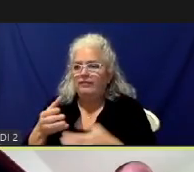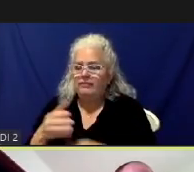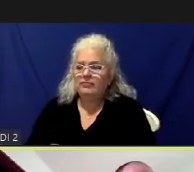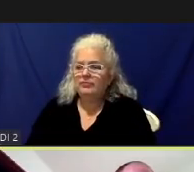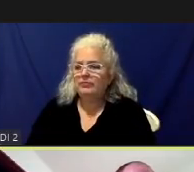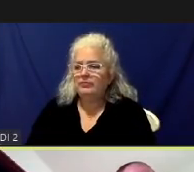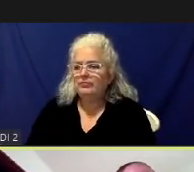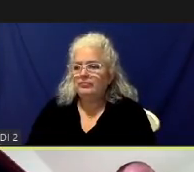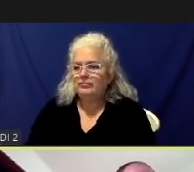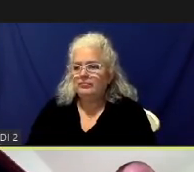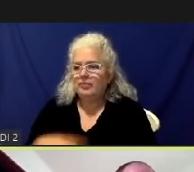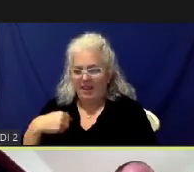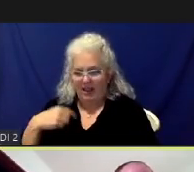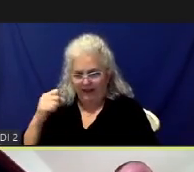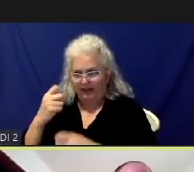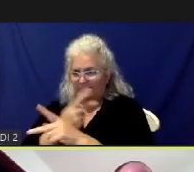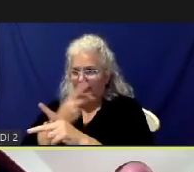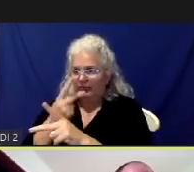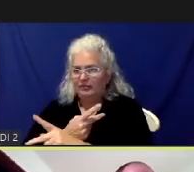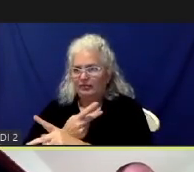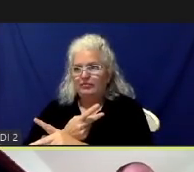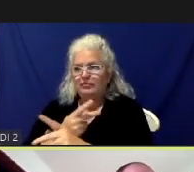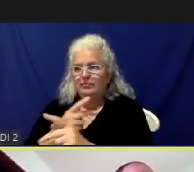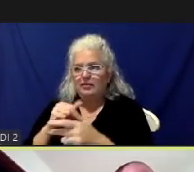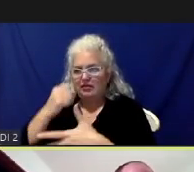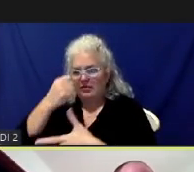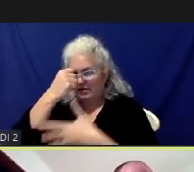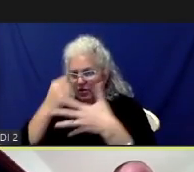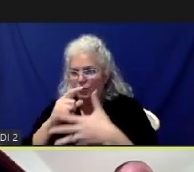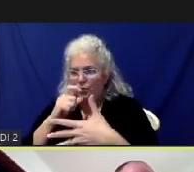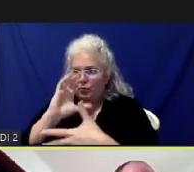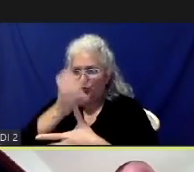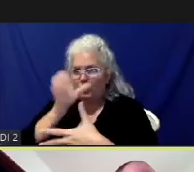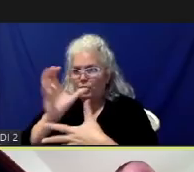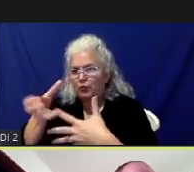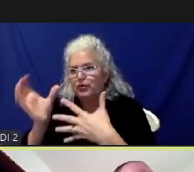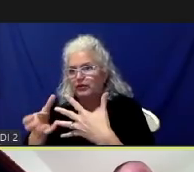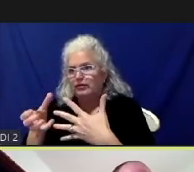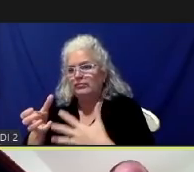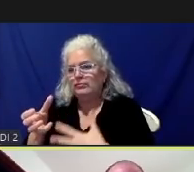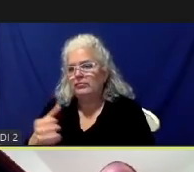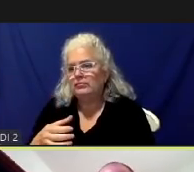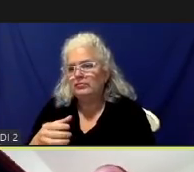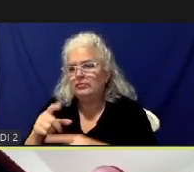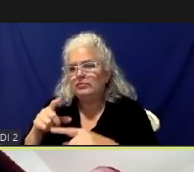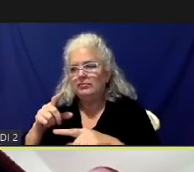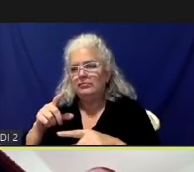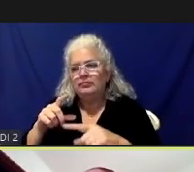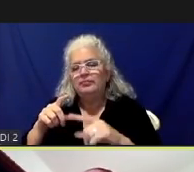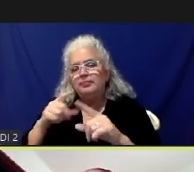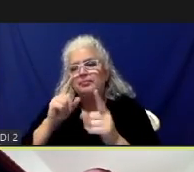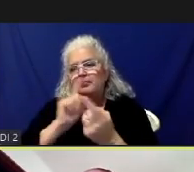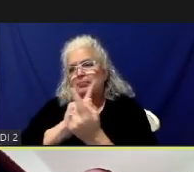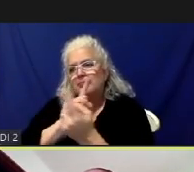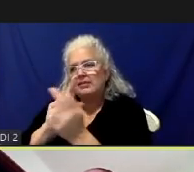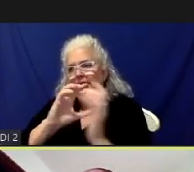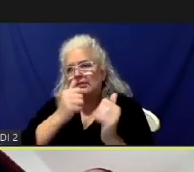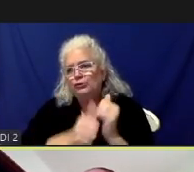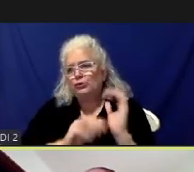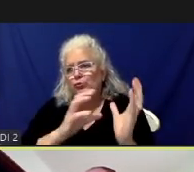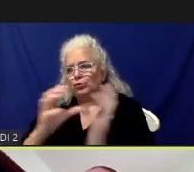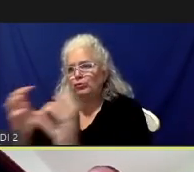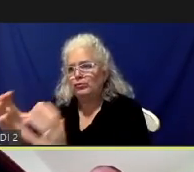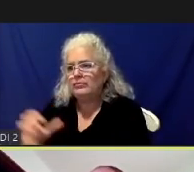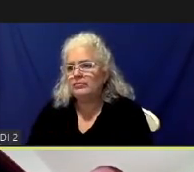sort of prioritize different sort of populations within tiers and sort of sub phases. So there's phase 1A,